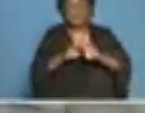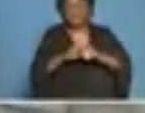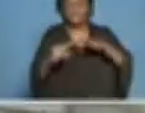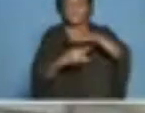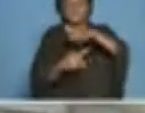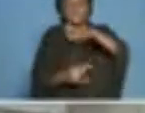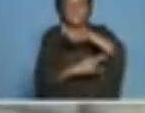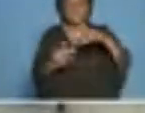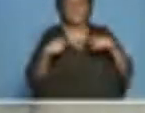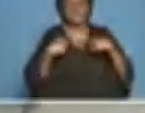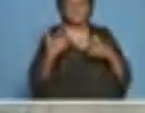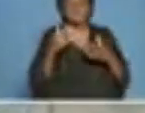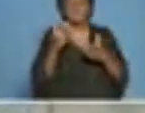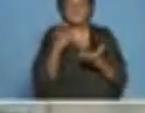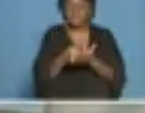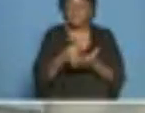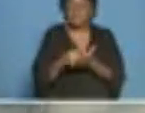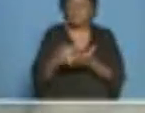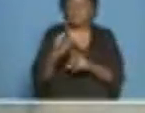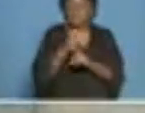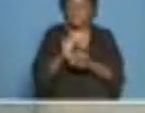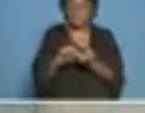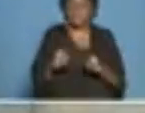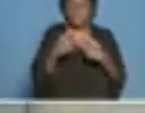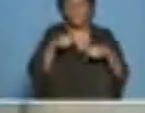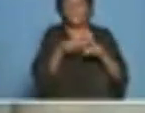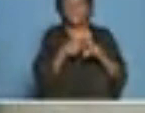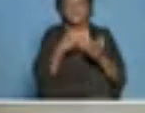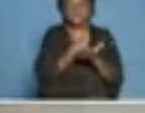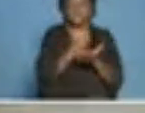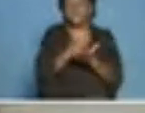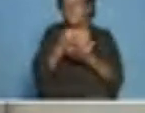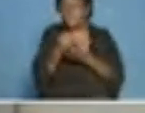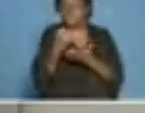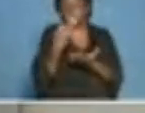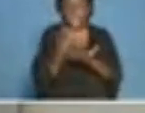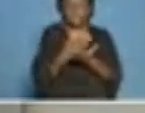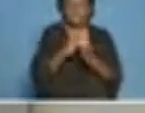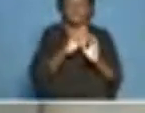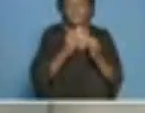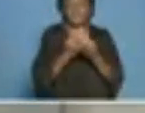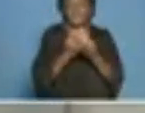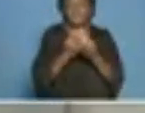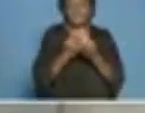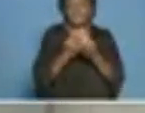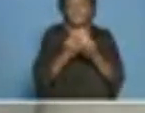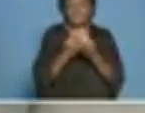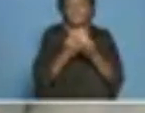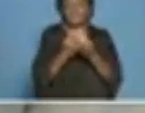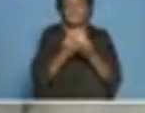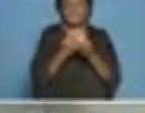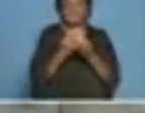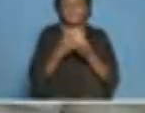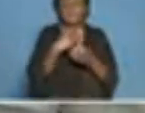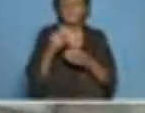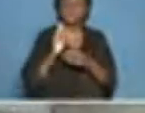proceeds for the event go to our scholarship fund, the East Nassau Rotary Club Charitable Trust.